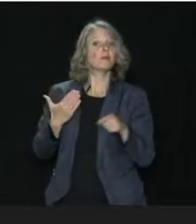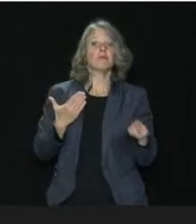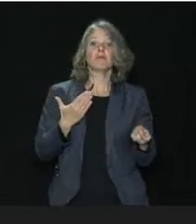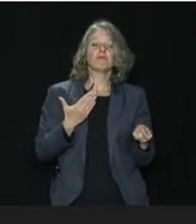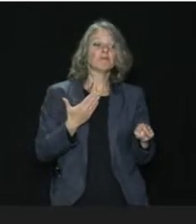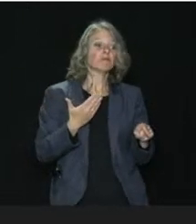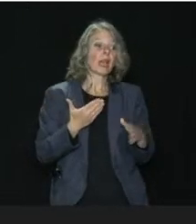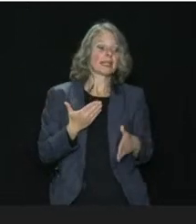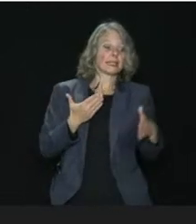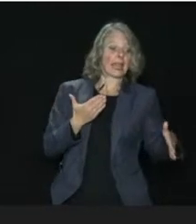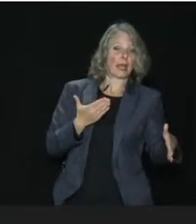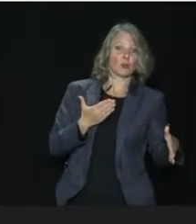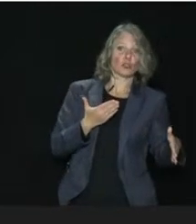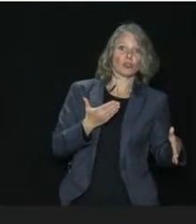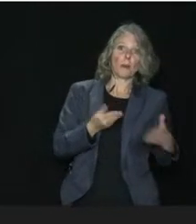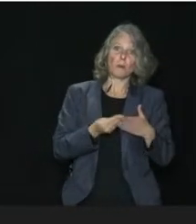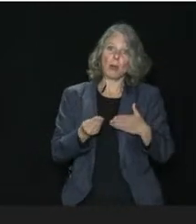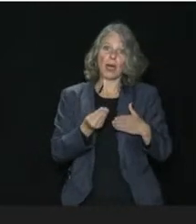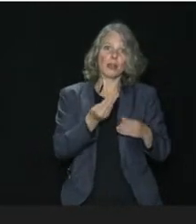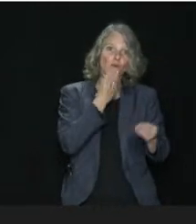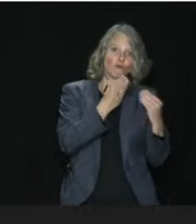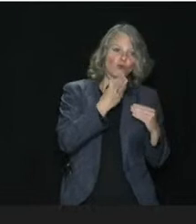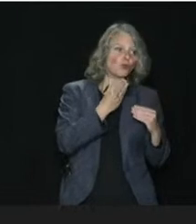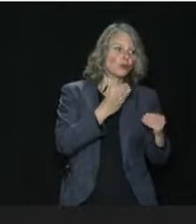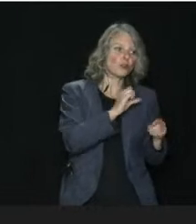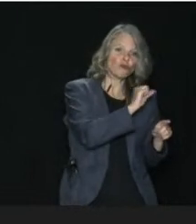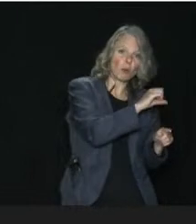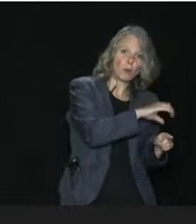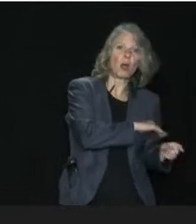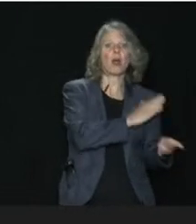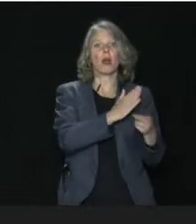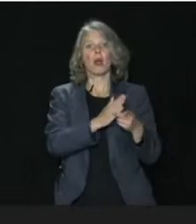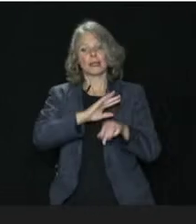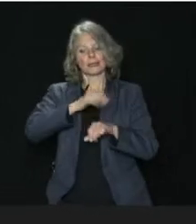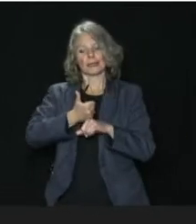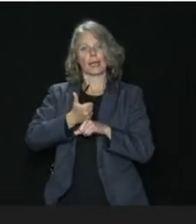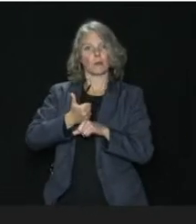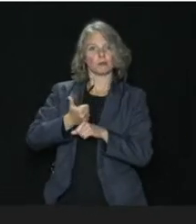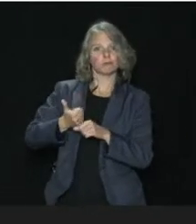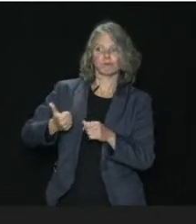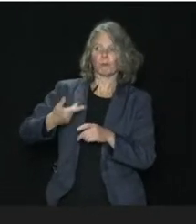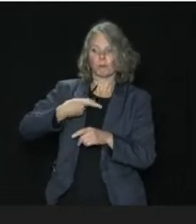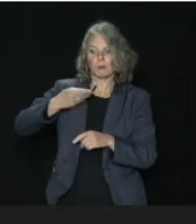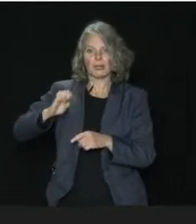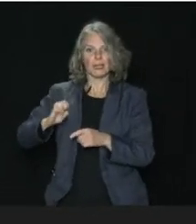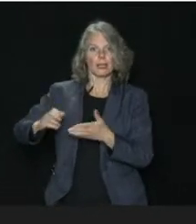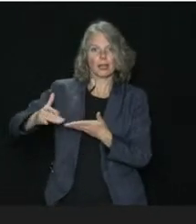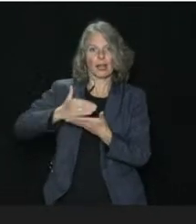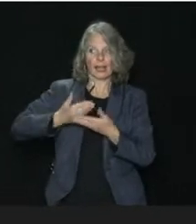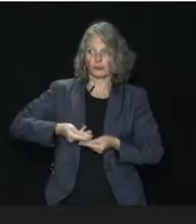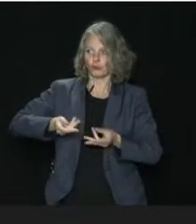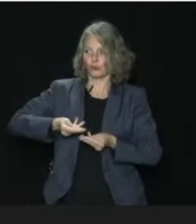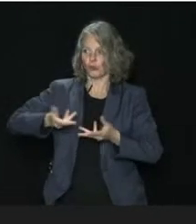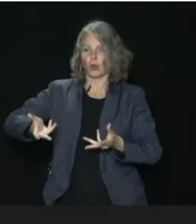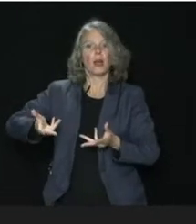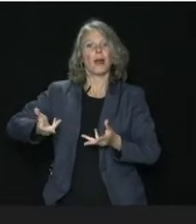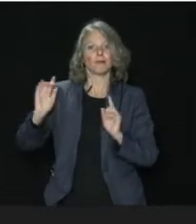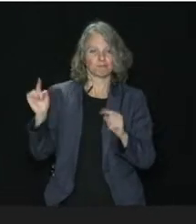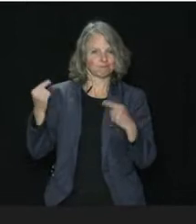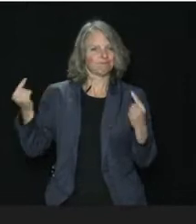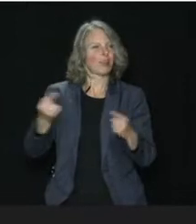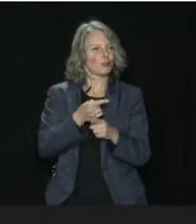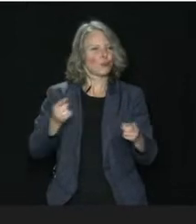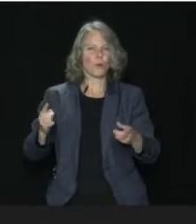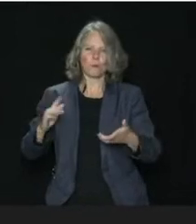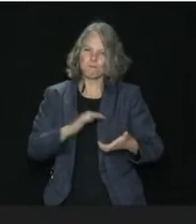groceries for neighbors to organizing PPE drives, in the last year, people have come together like never before.